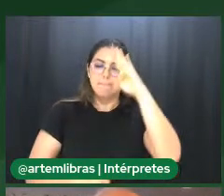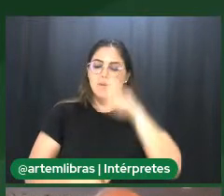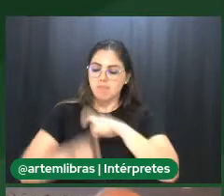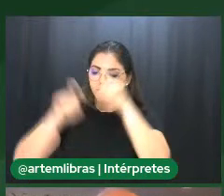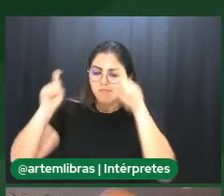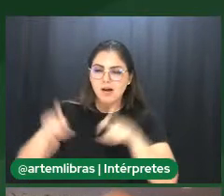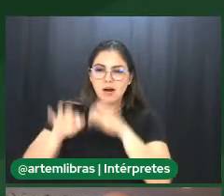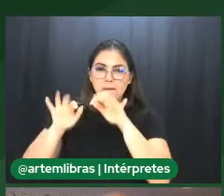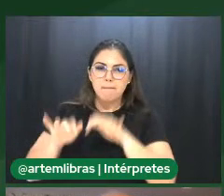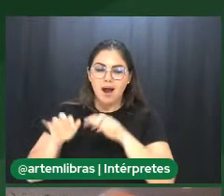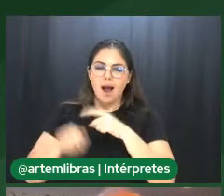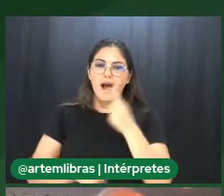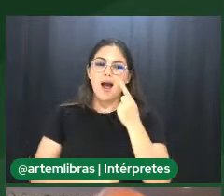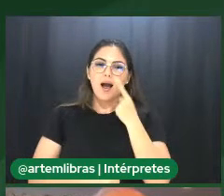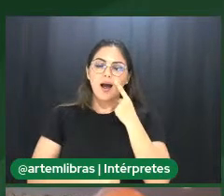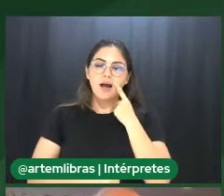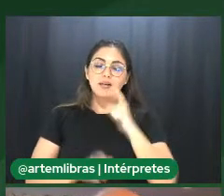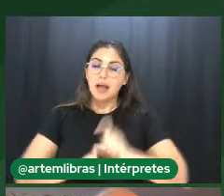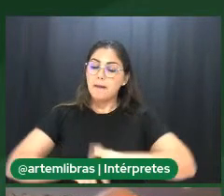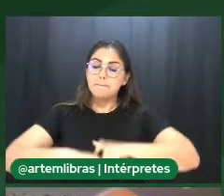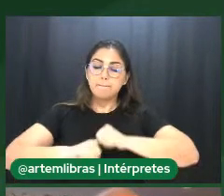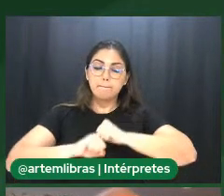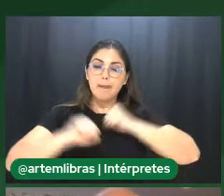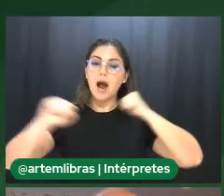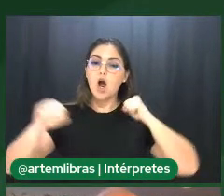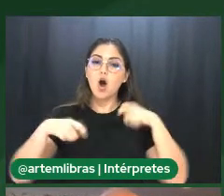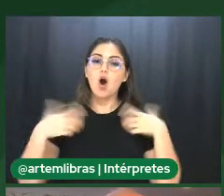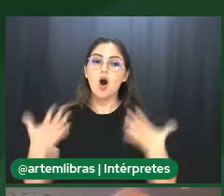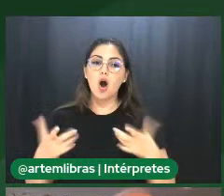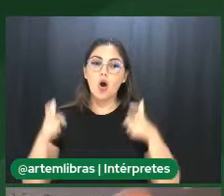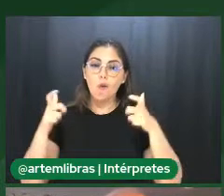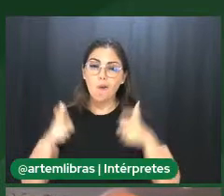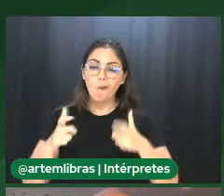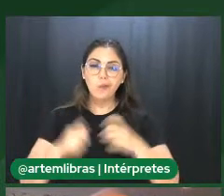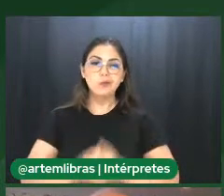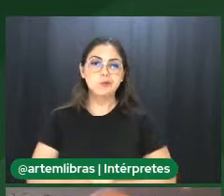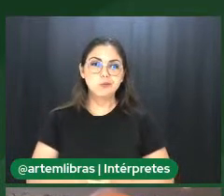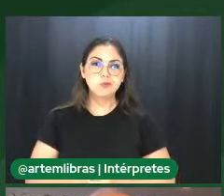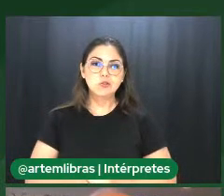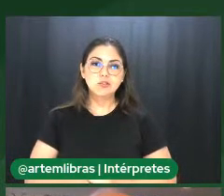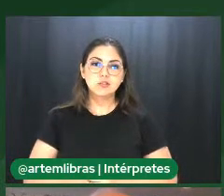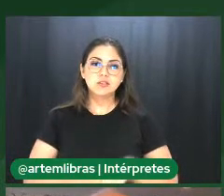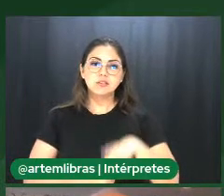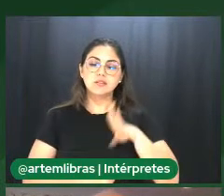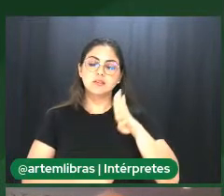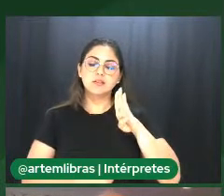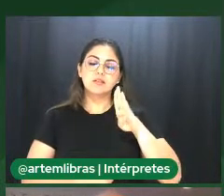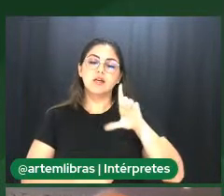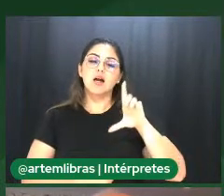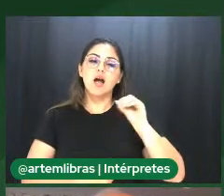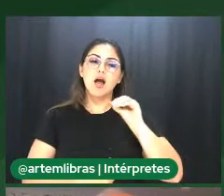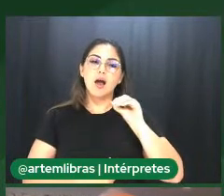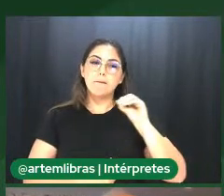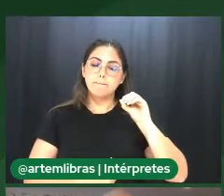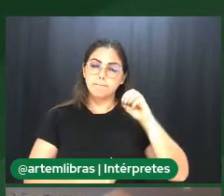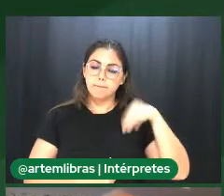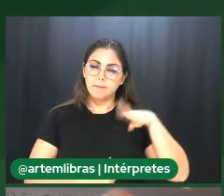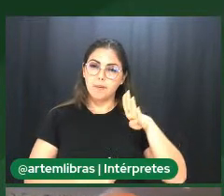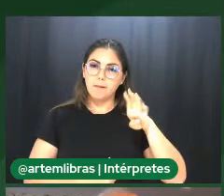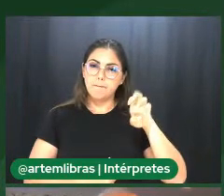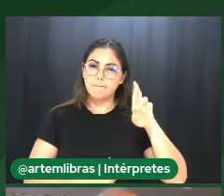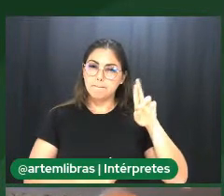in 1.6 million articles and using AI and natural language processing,